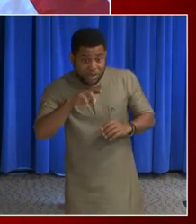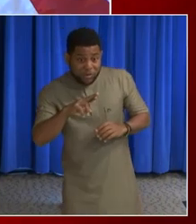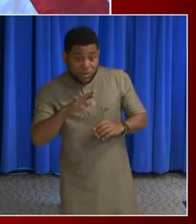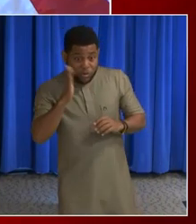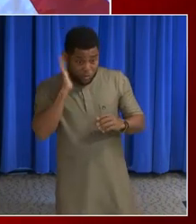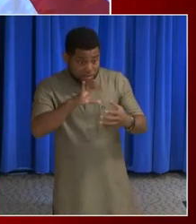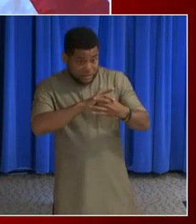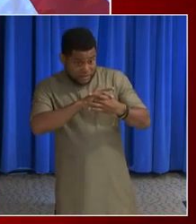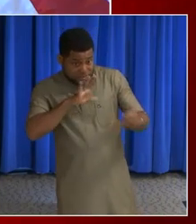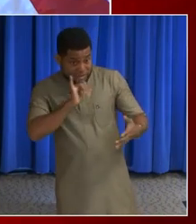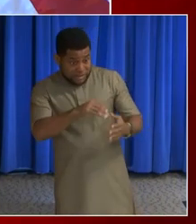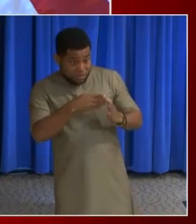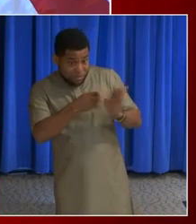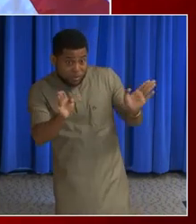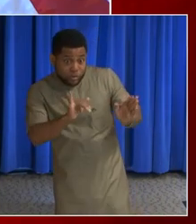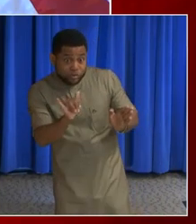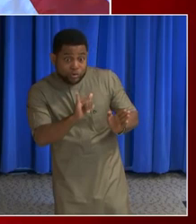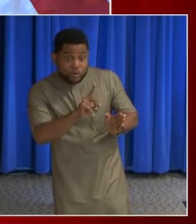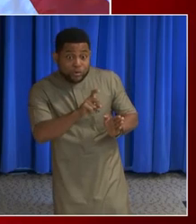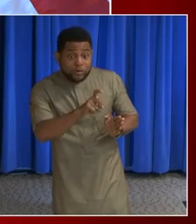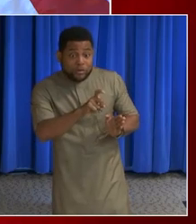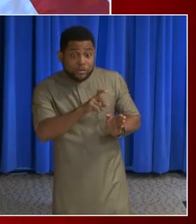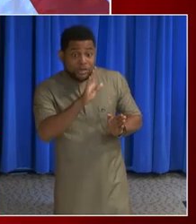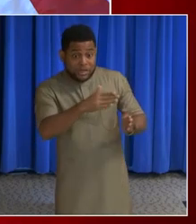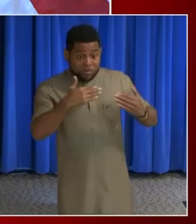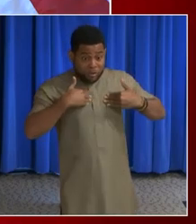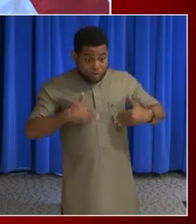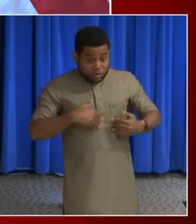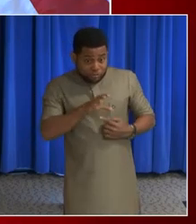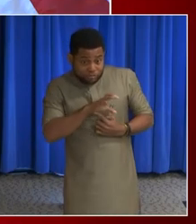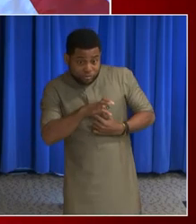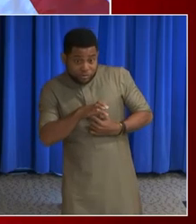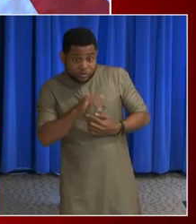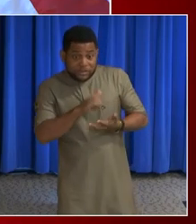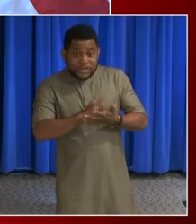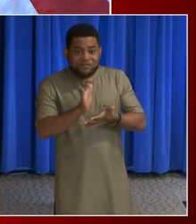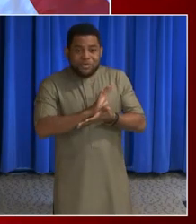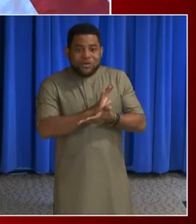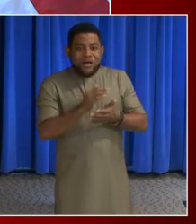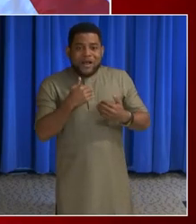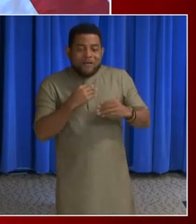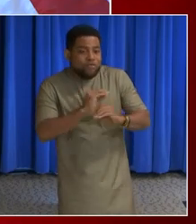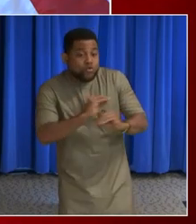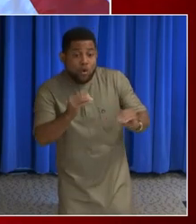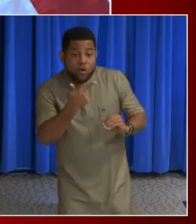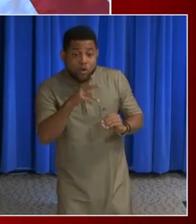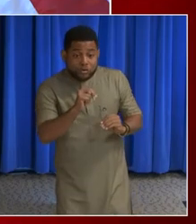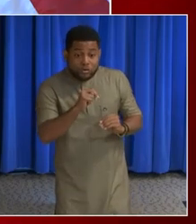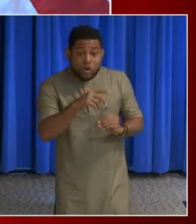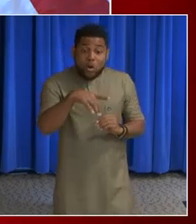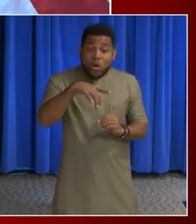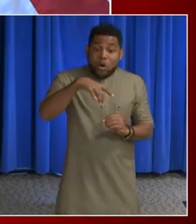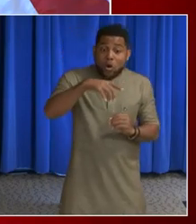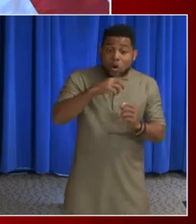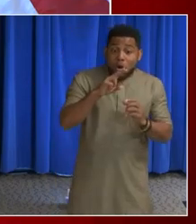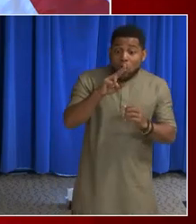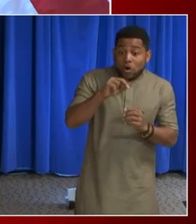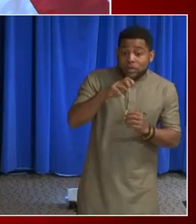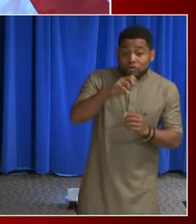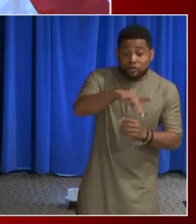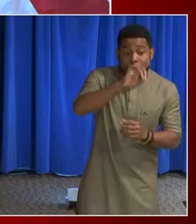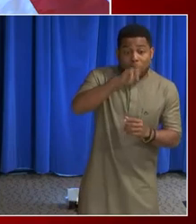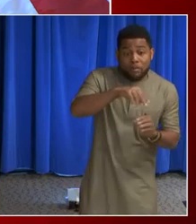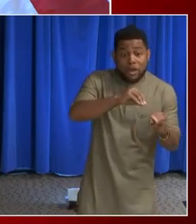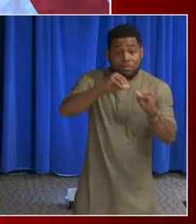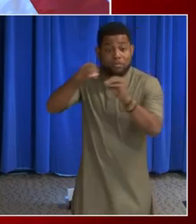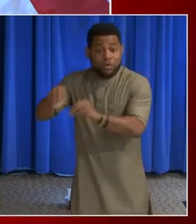the public and the media? Because that the video I got, there's no gun there unless y'all picked it up and took it somewhere. So I'm not sure which video you're